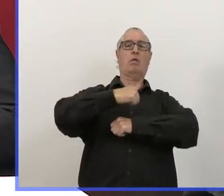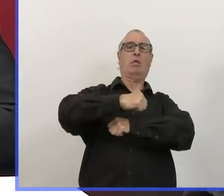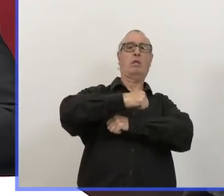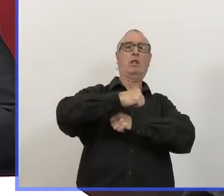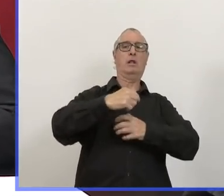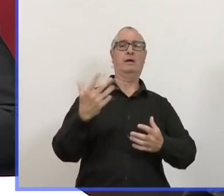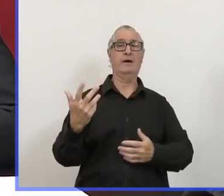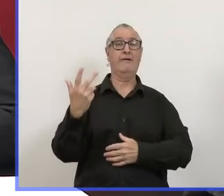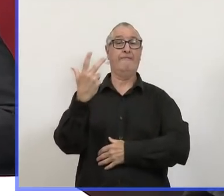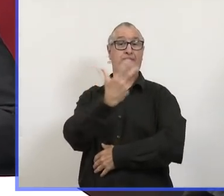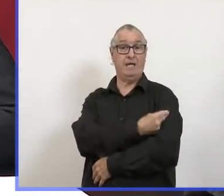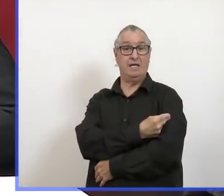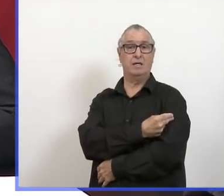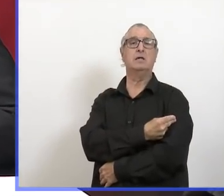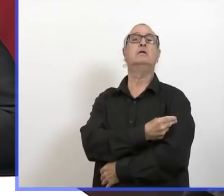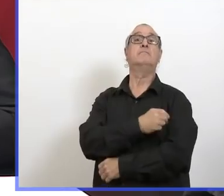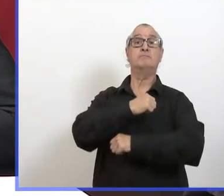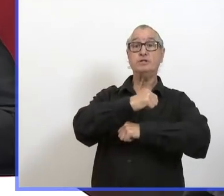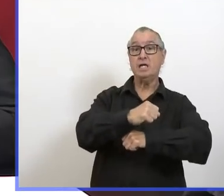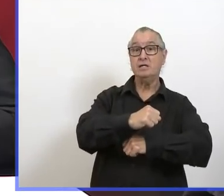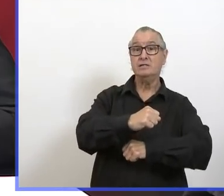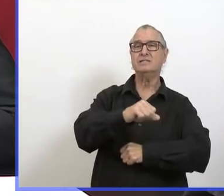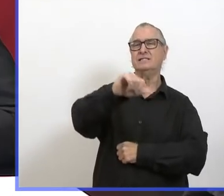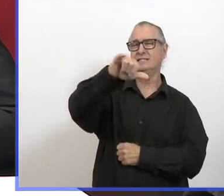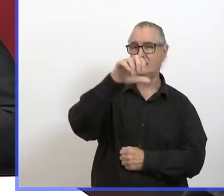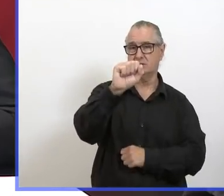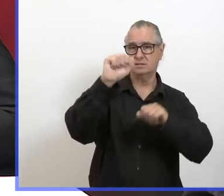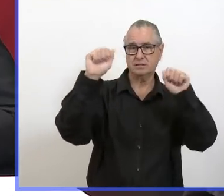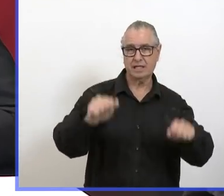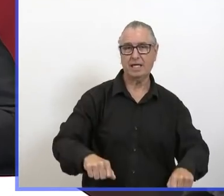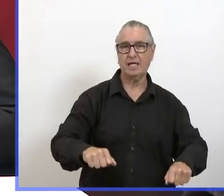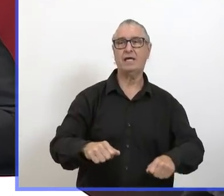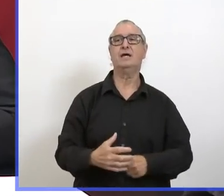things that we want to do as Manitobans.